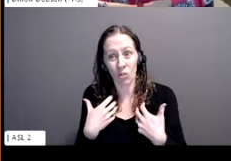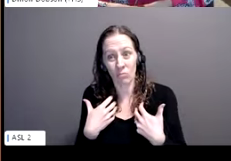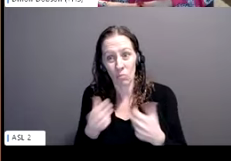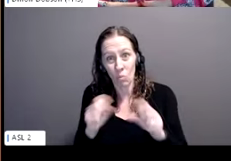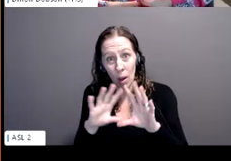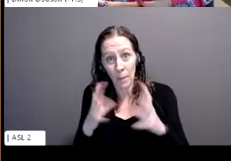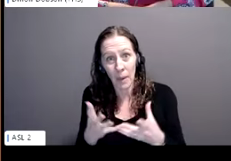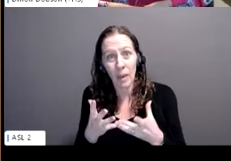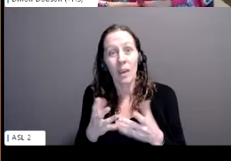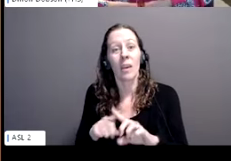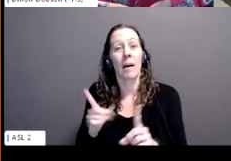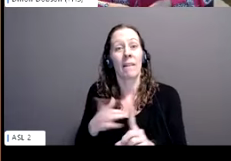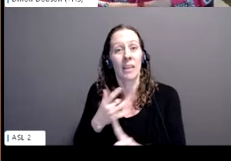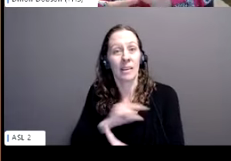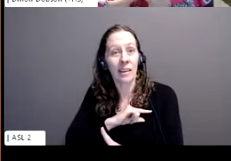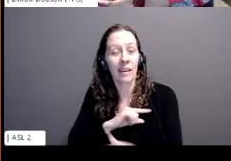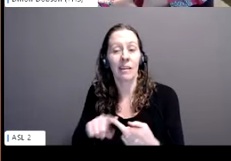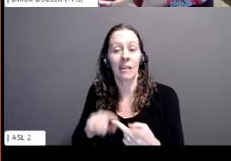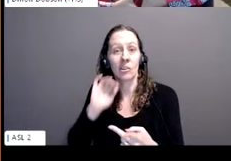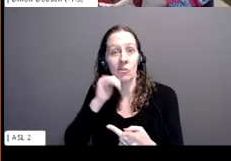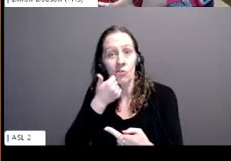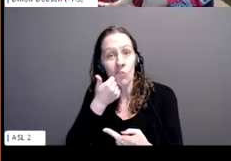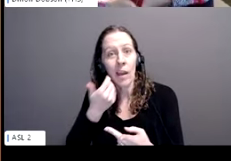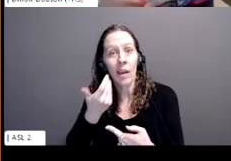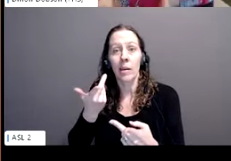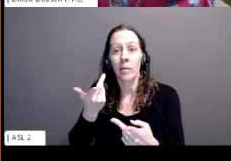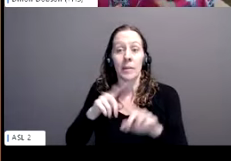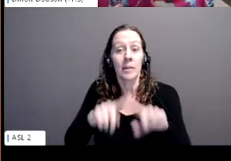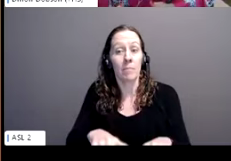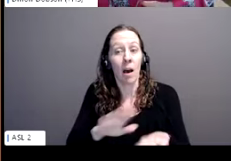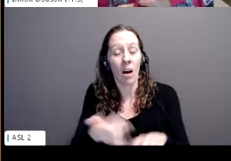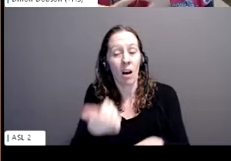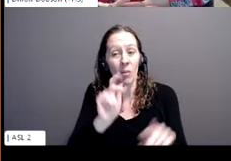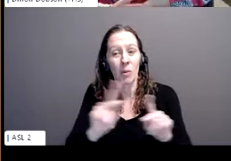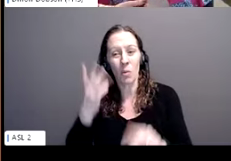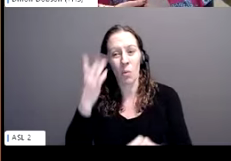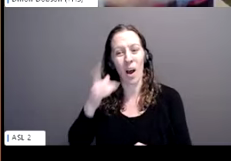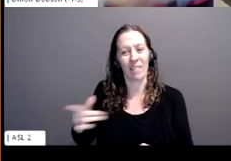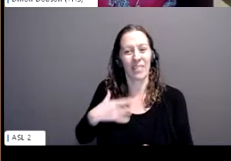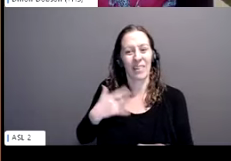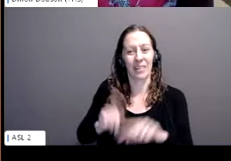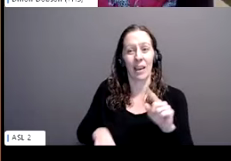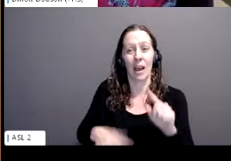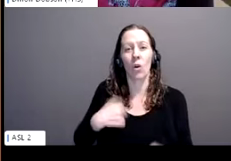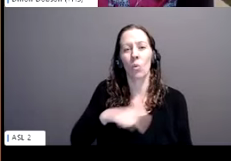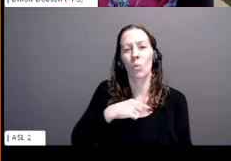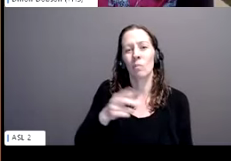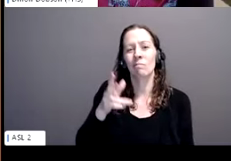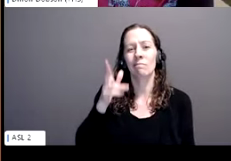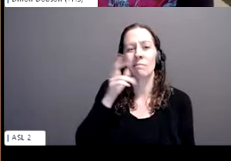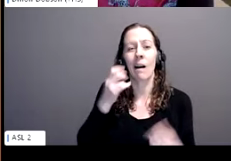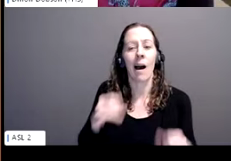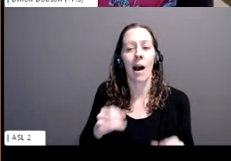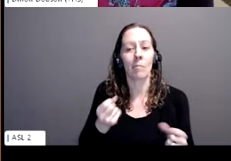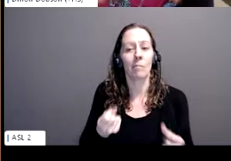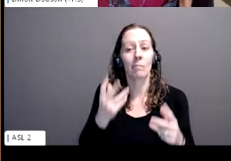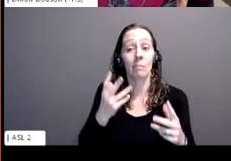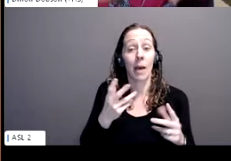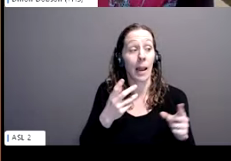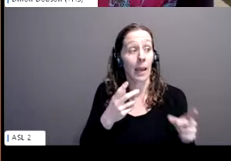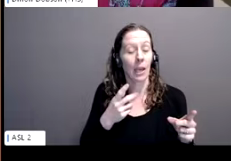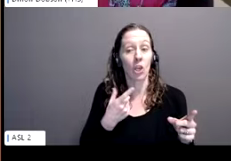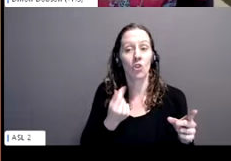or the resources, really, right, to protect that animal. We hear stories all the time of aggressors who disappear animals, right? So they give